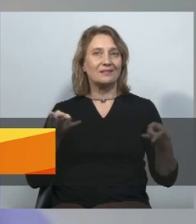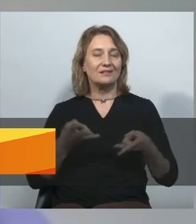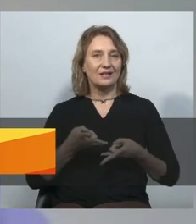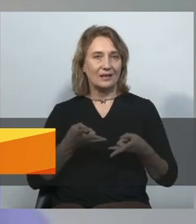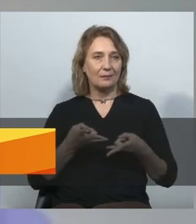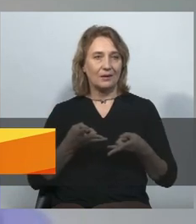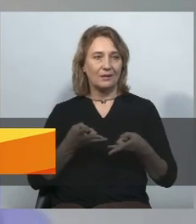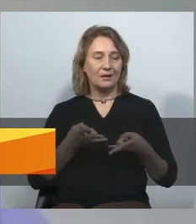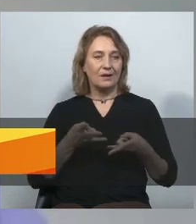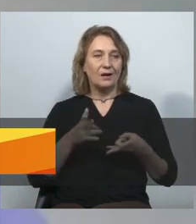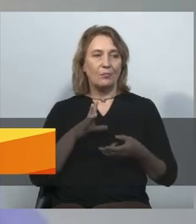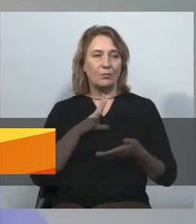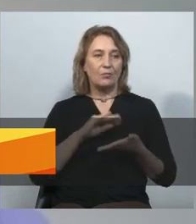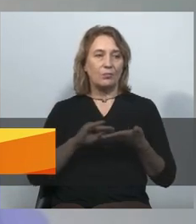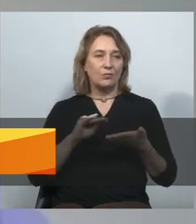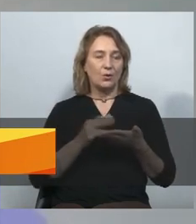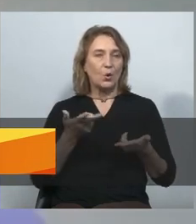the situation is different.